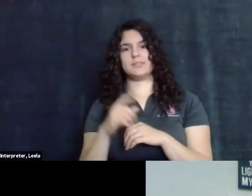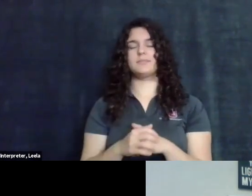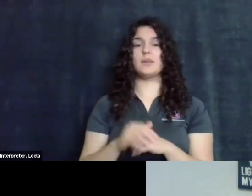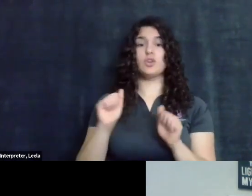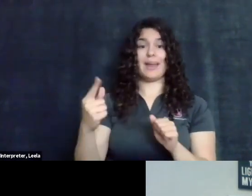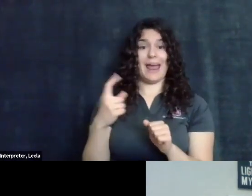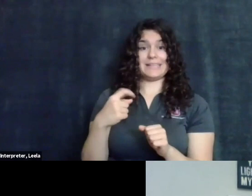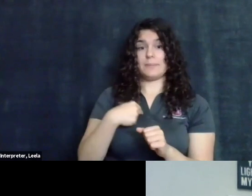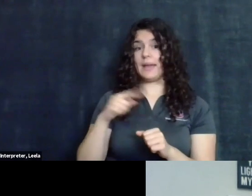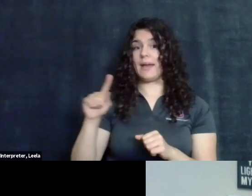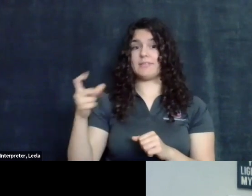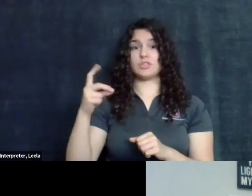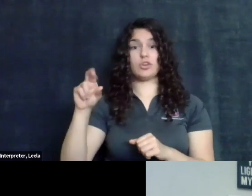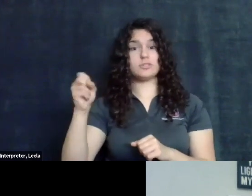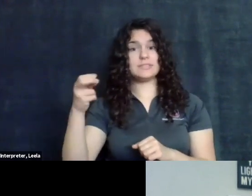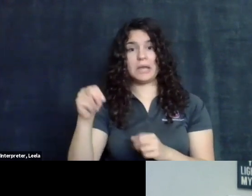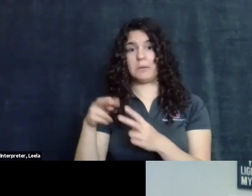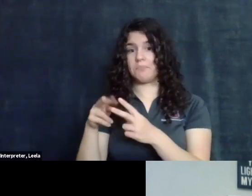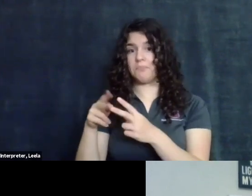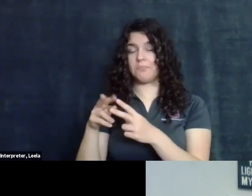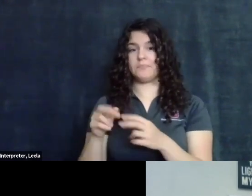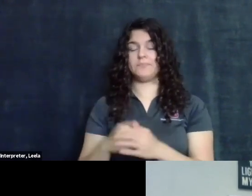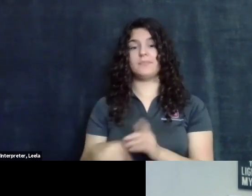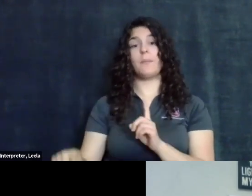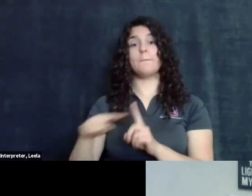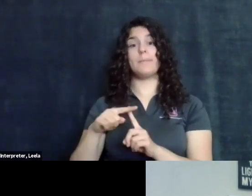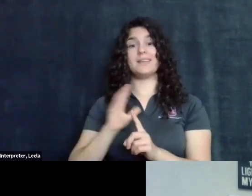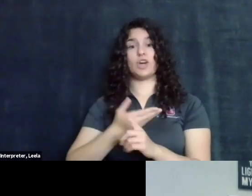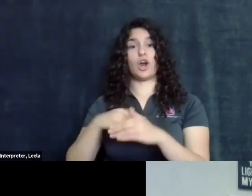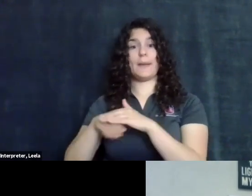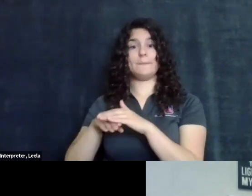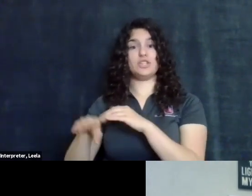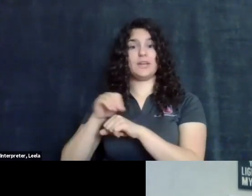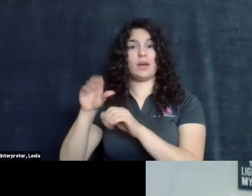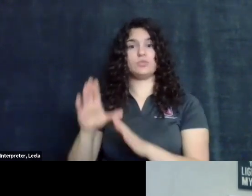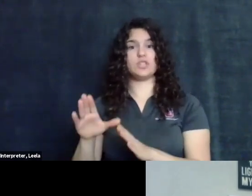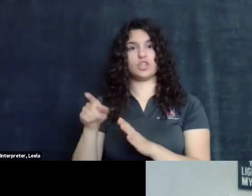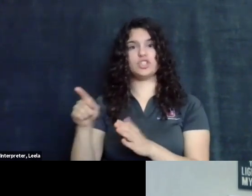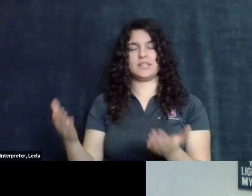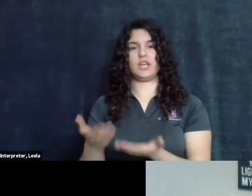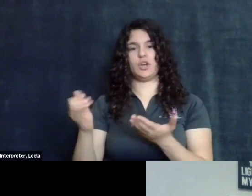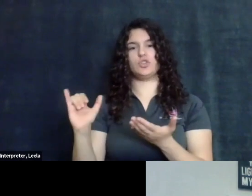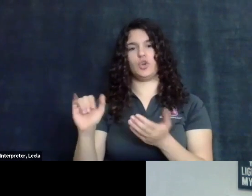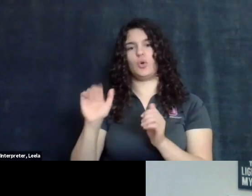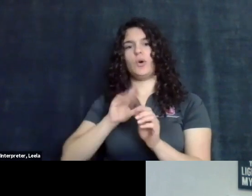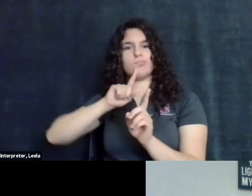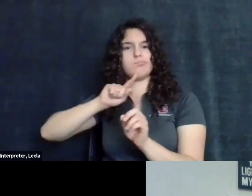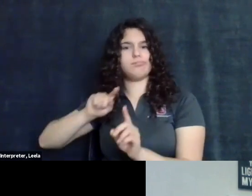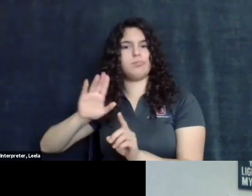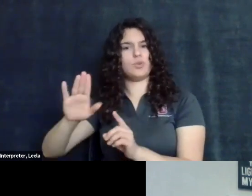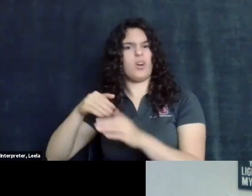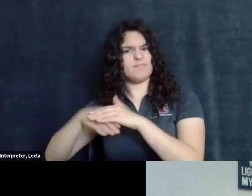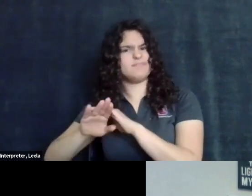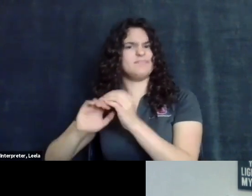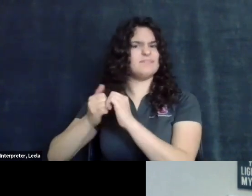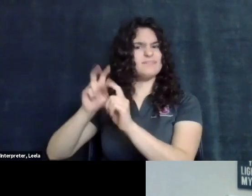Dr. Sin. And we also have our admissions counselor, Tali Polanco, who's also answering admissions questions